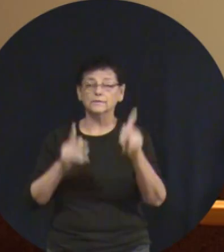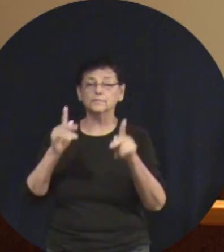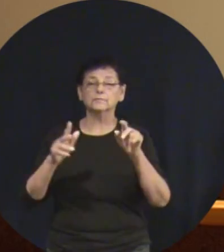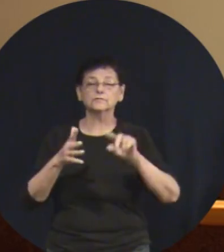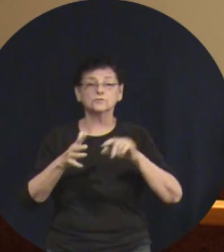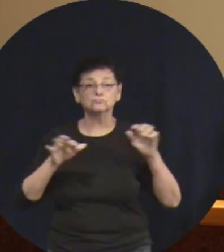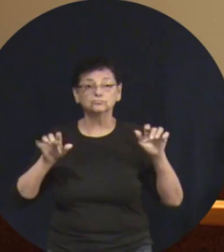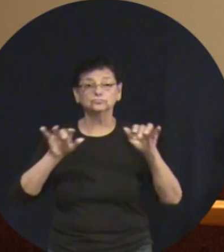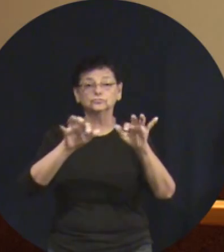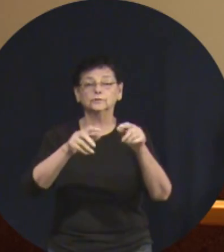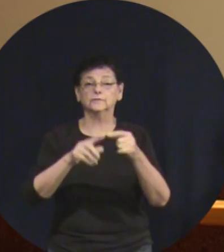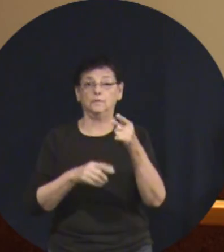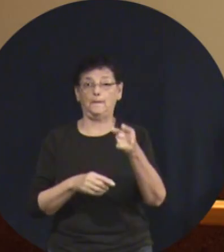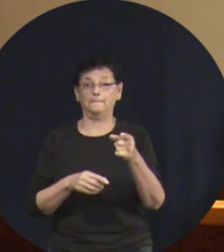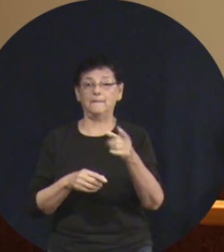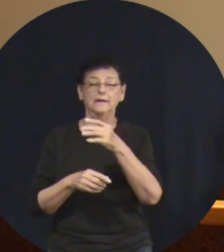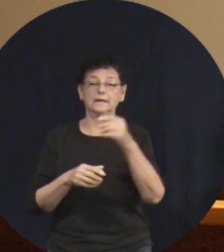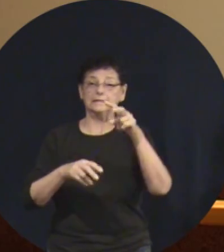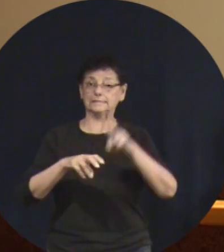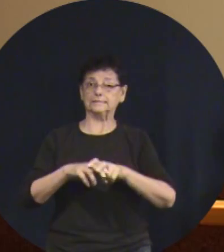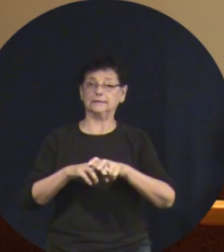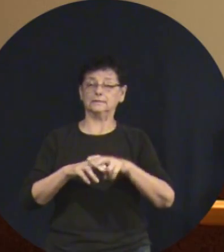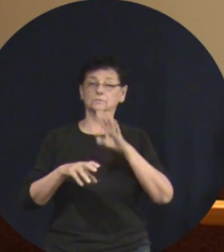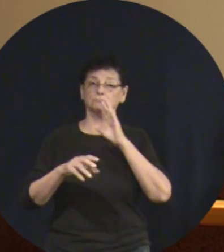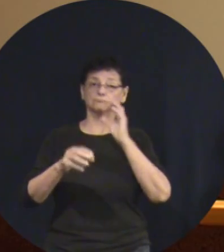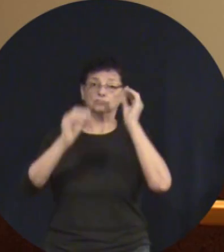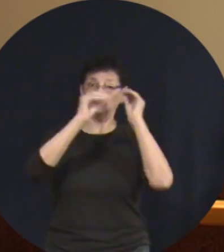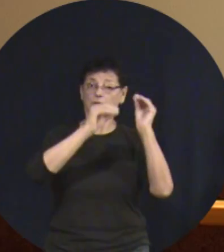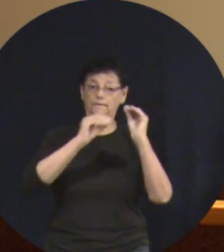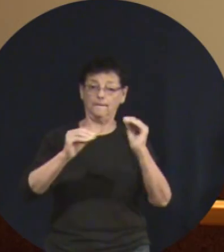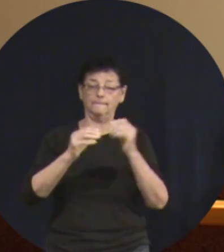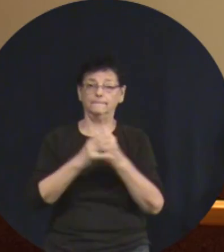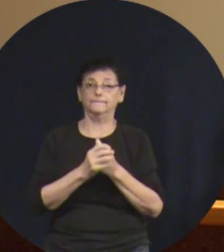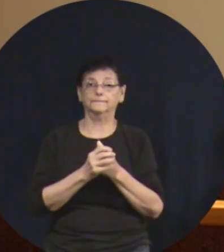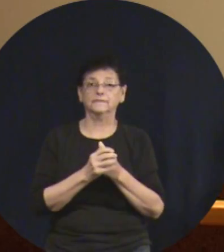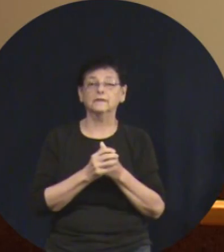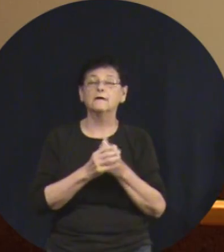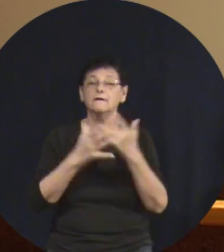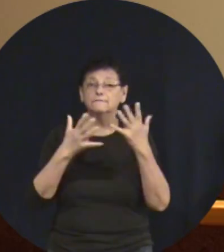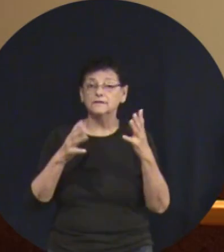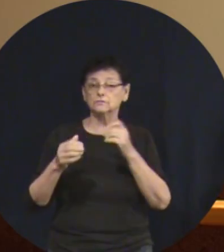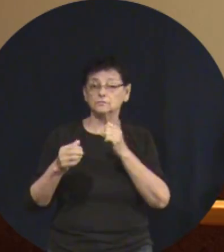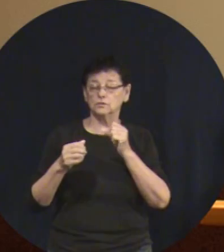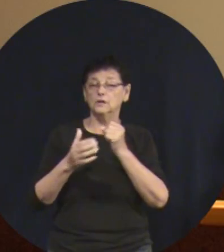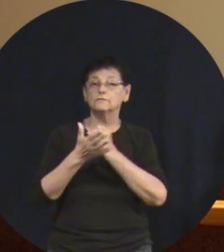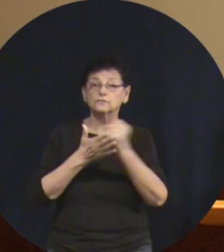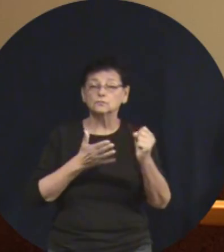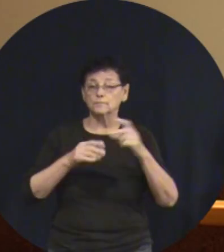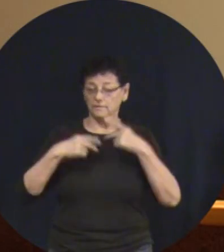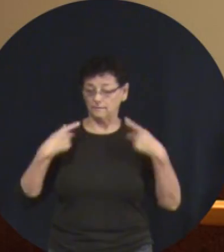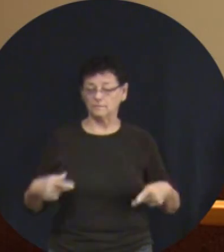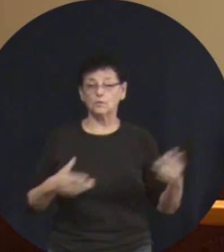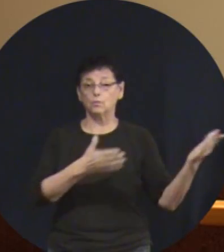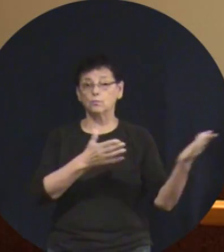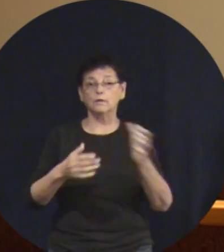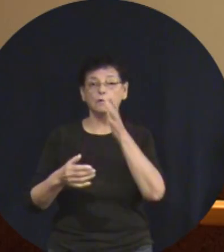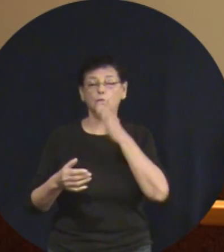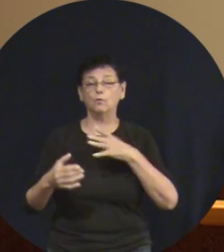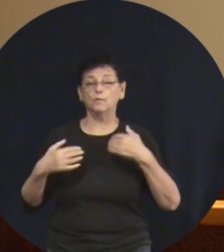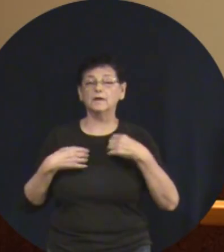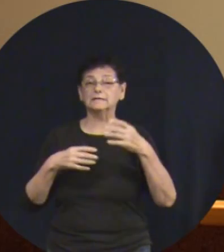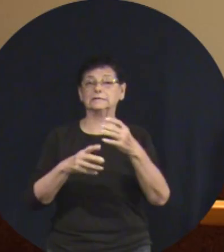people started coming to him, and he sat down and taught them. Then the scribes and the Pharisees brought a woman